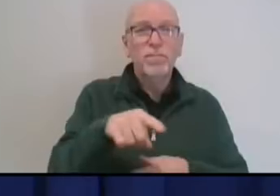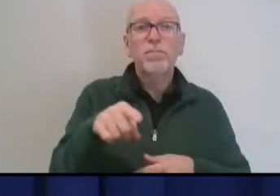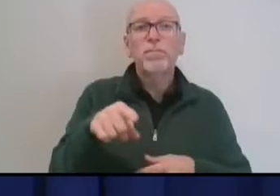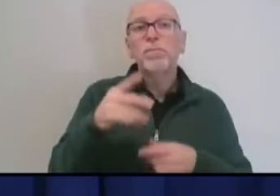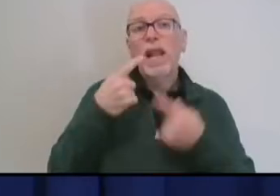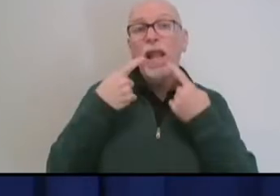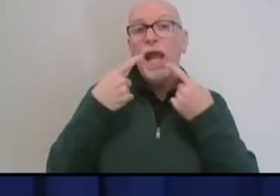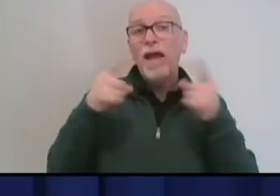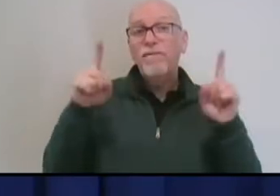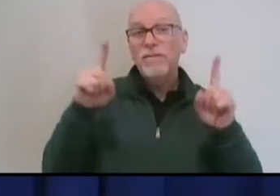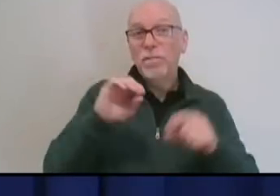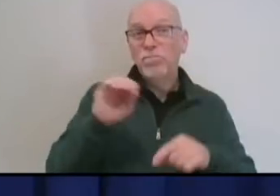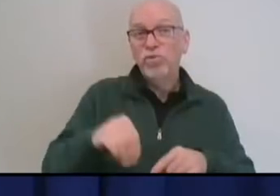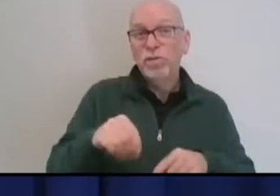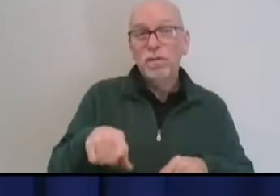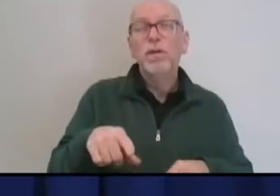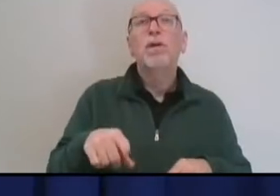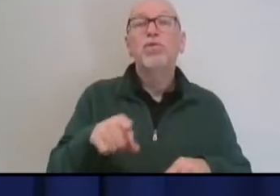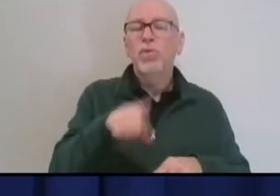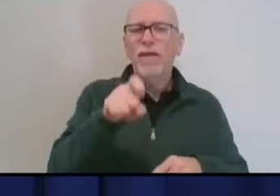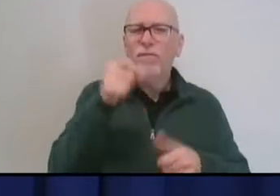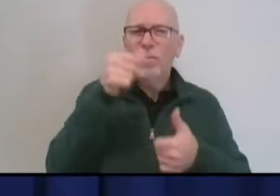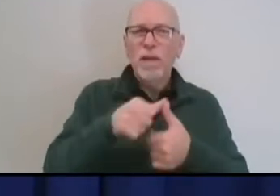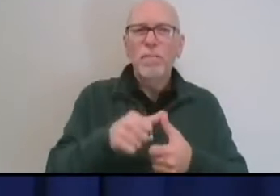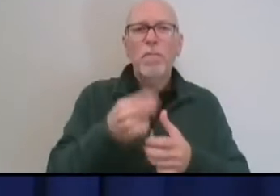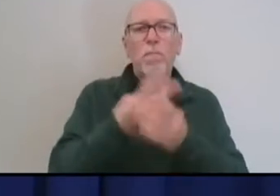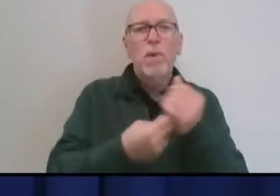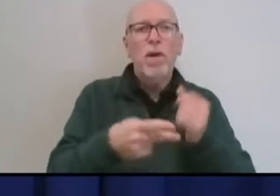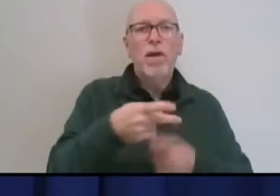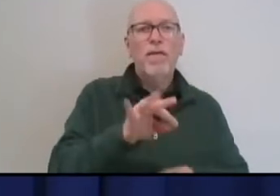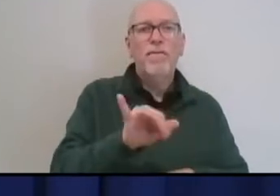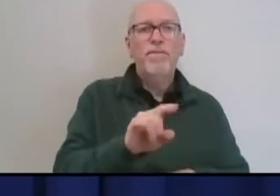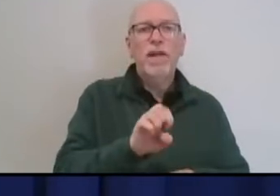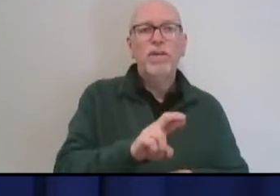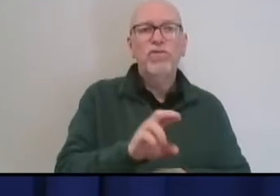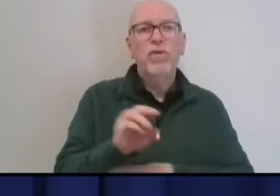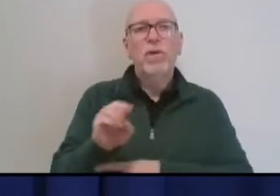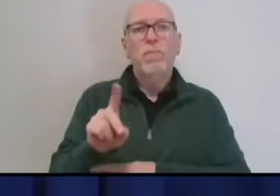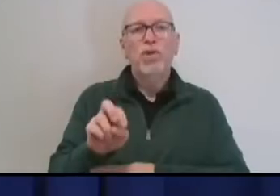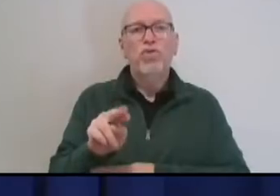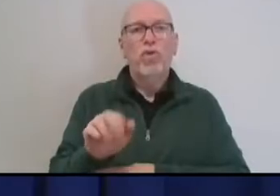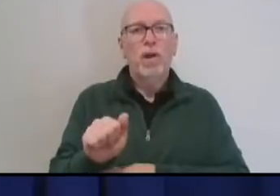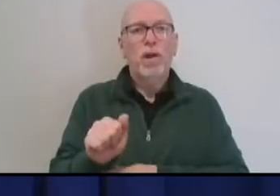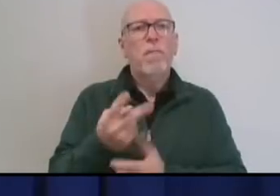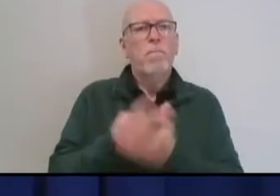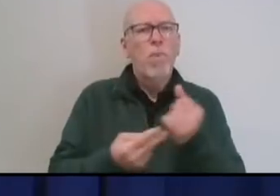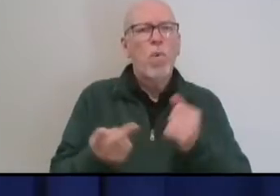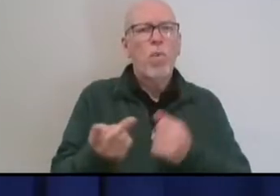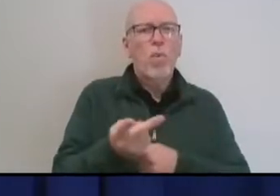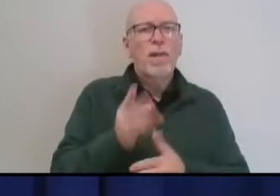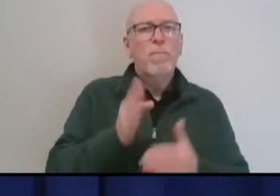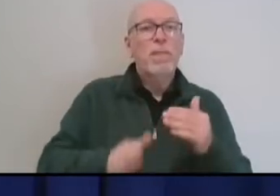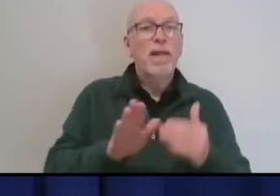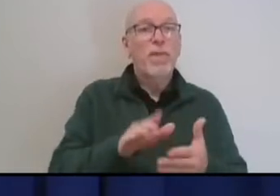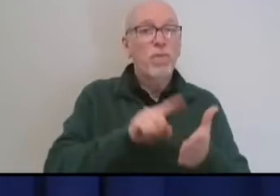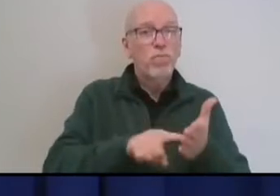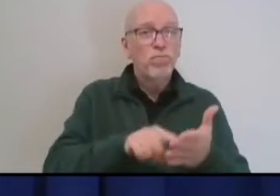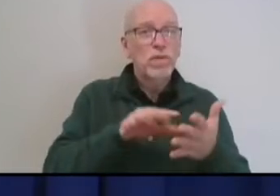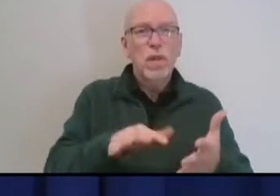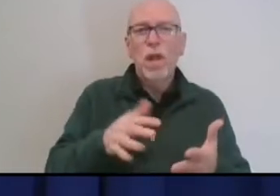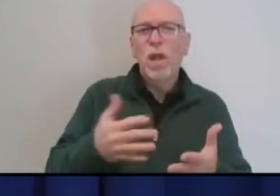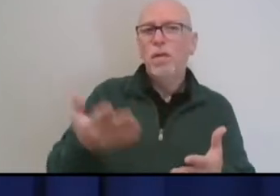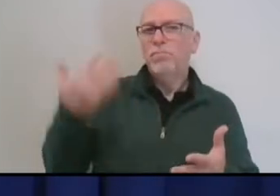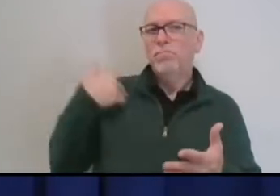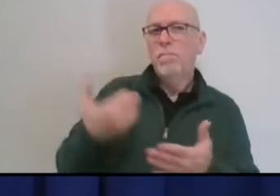think it's important to remember that both Pfizer and Moderna completed their studies long before